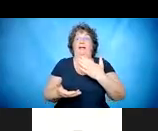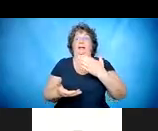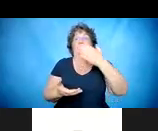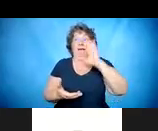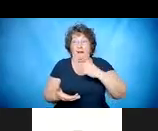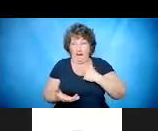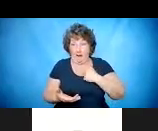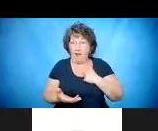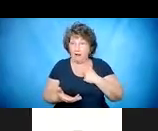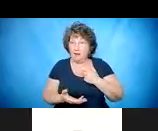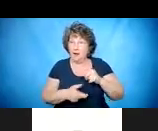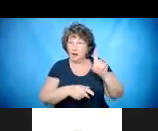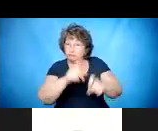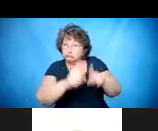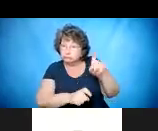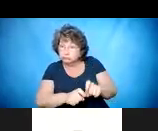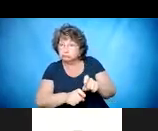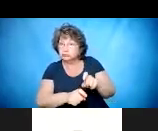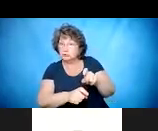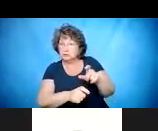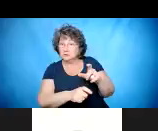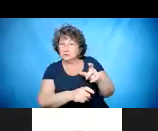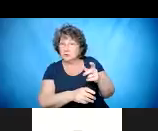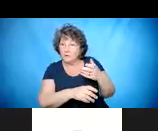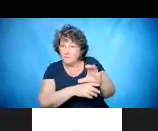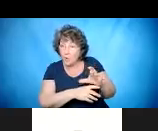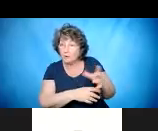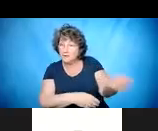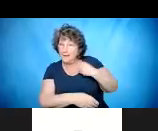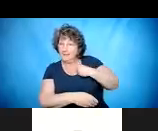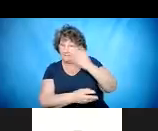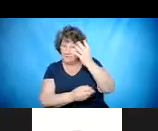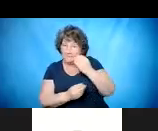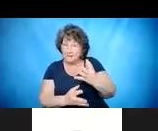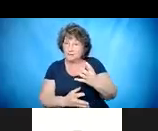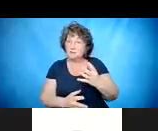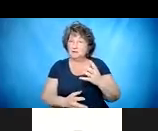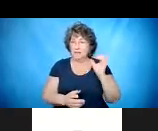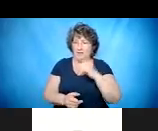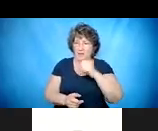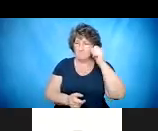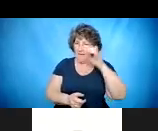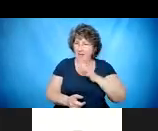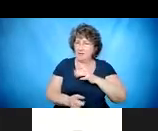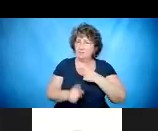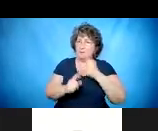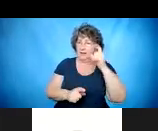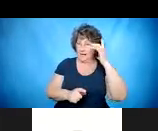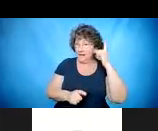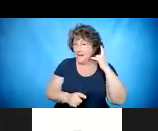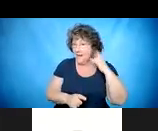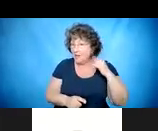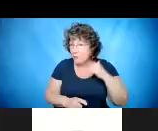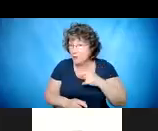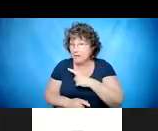the man from California, has been teaching us so that we could learn how to ask for things. And